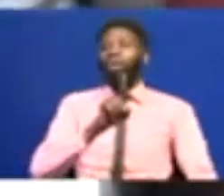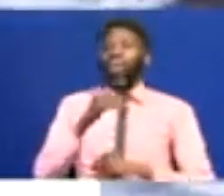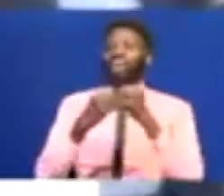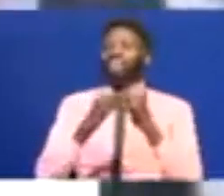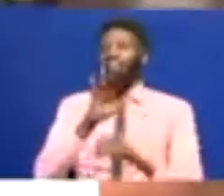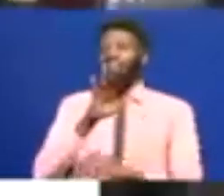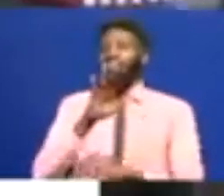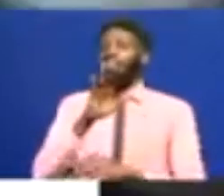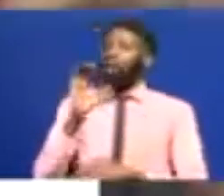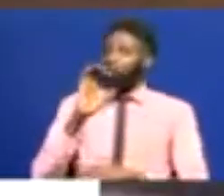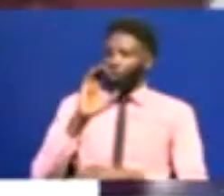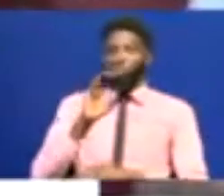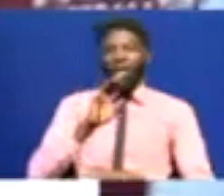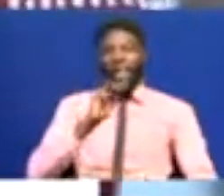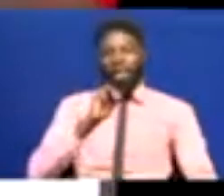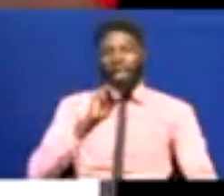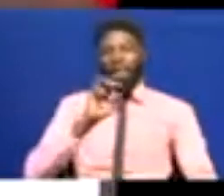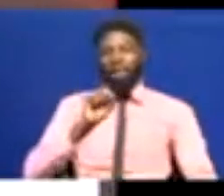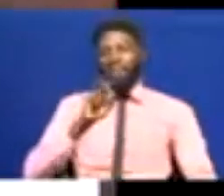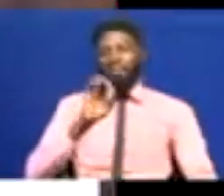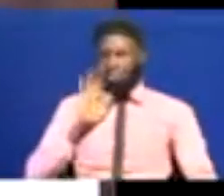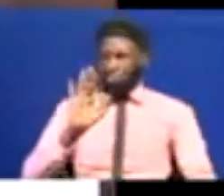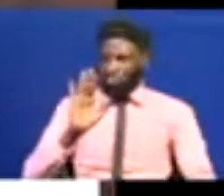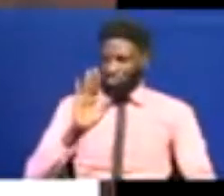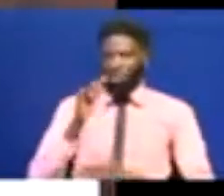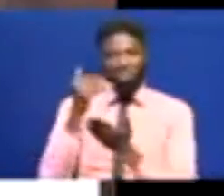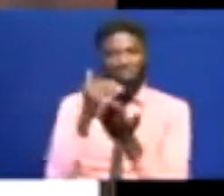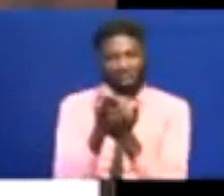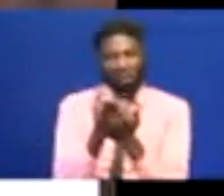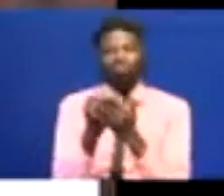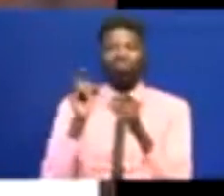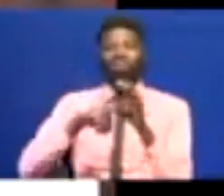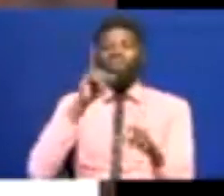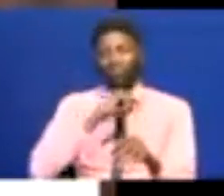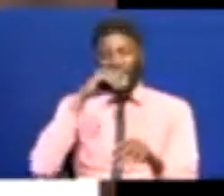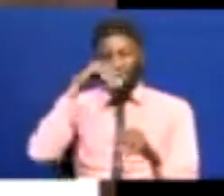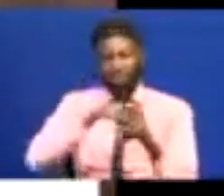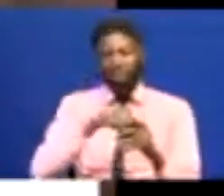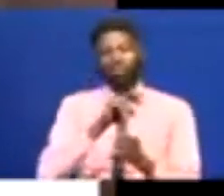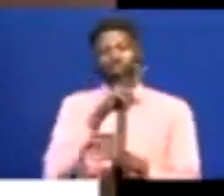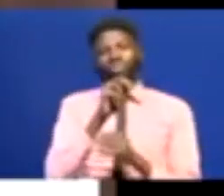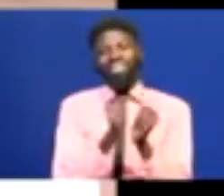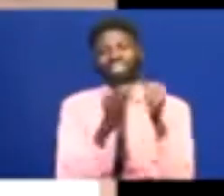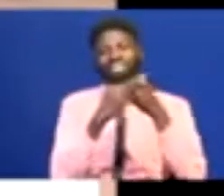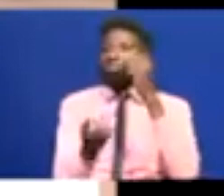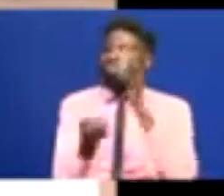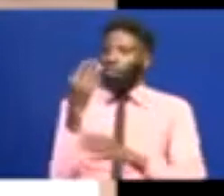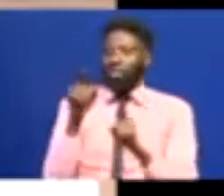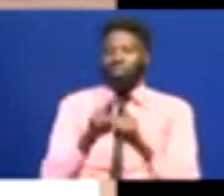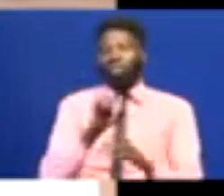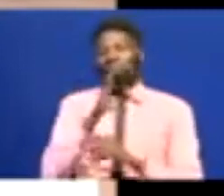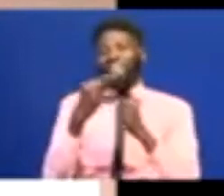the MSME packages rolled out in 2018 and 38,000 have been trained on business management